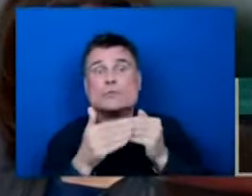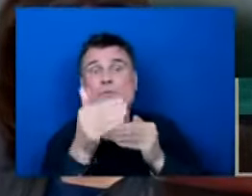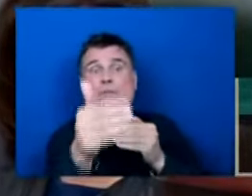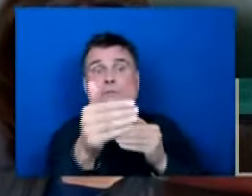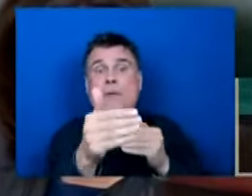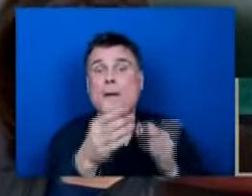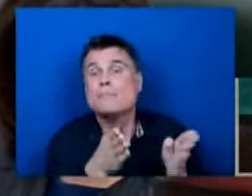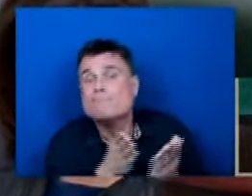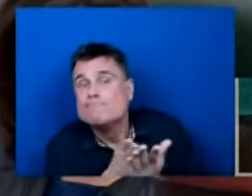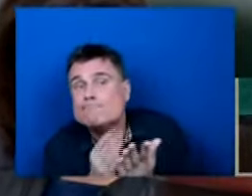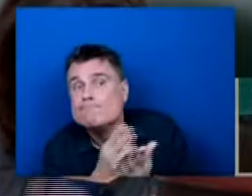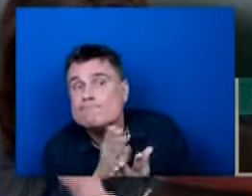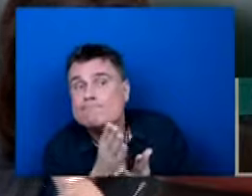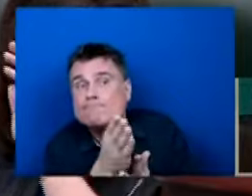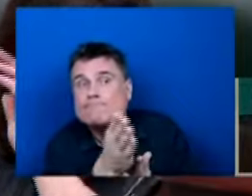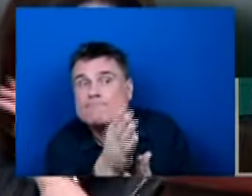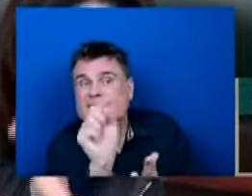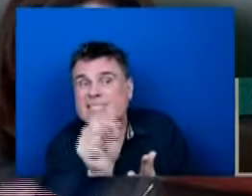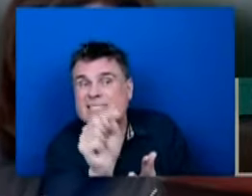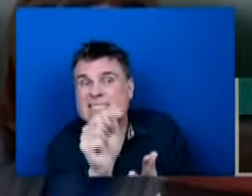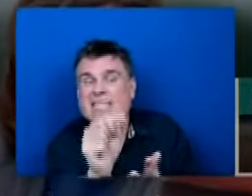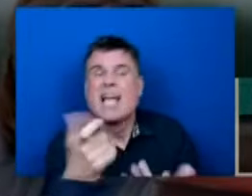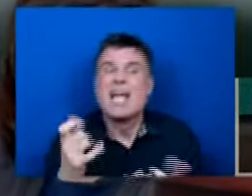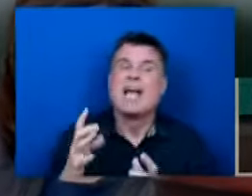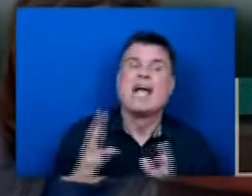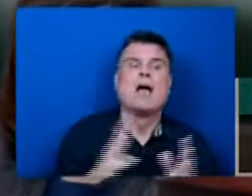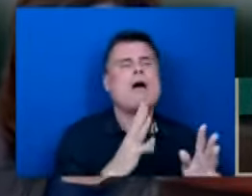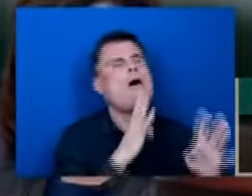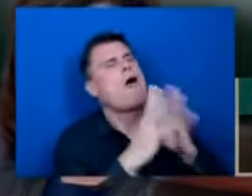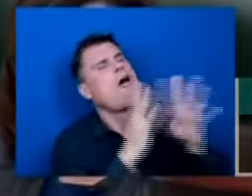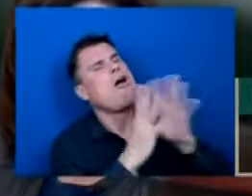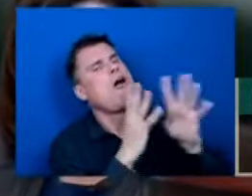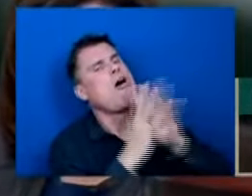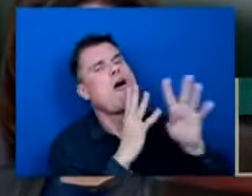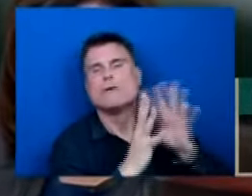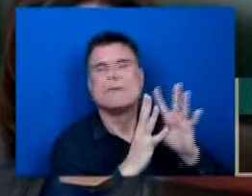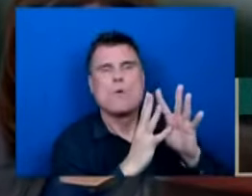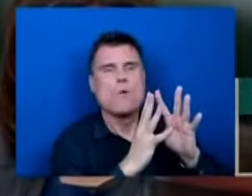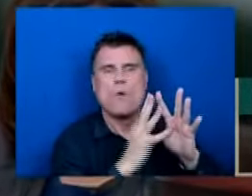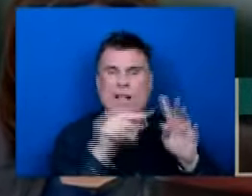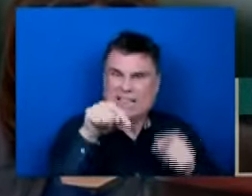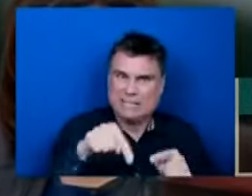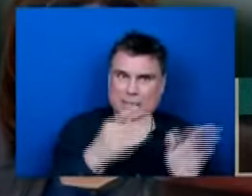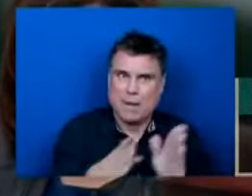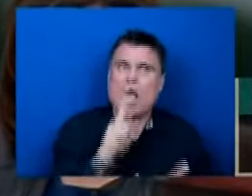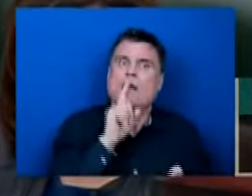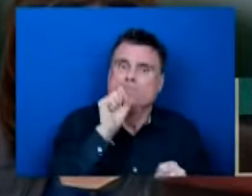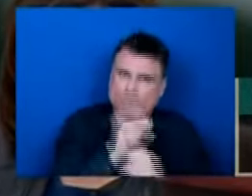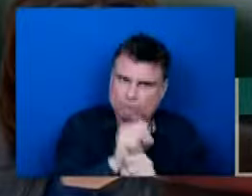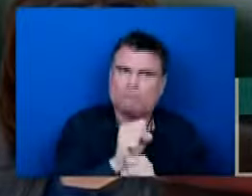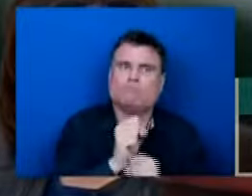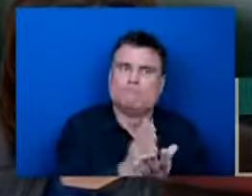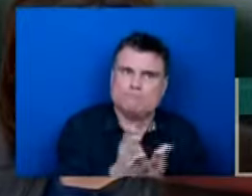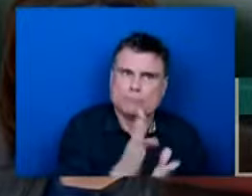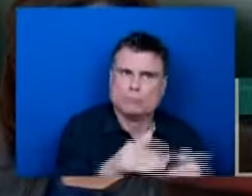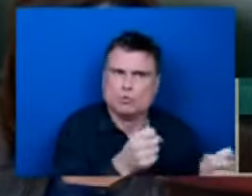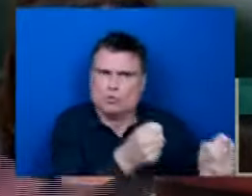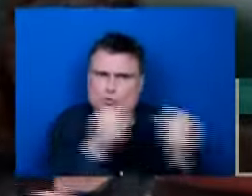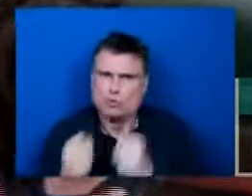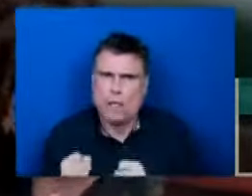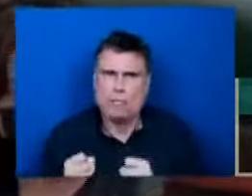It is a blueprint for strength, for prosperity, for hope to rise again in the province for years to come. Thank you.